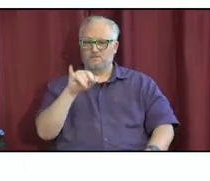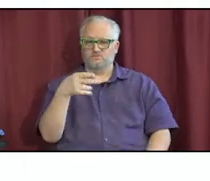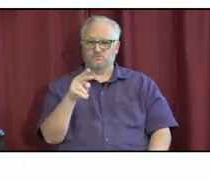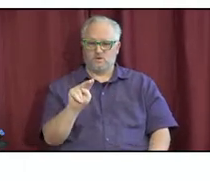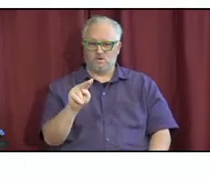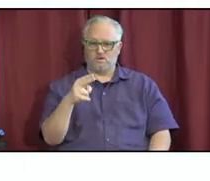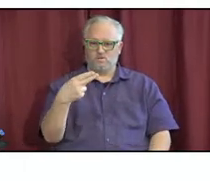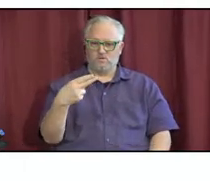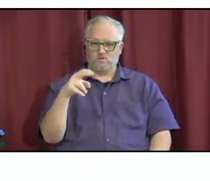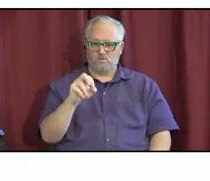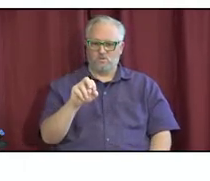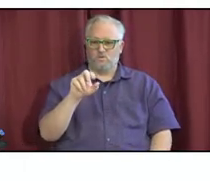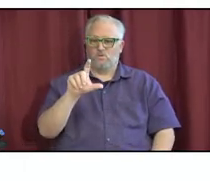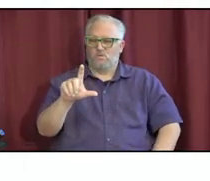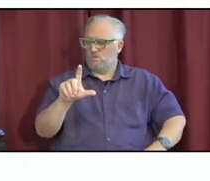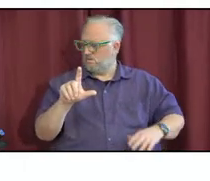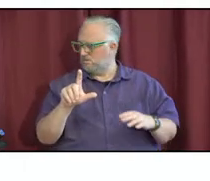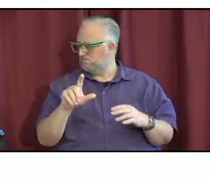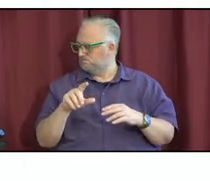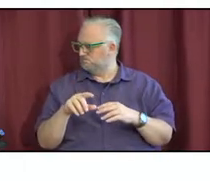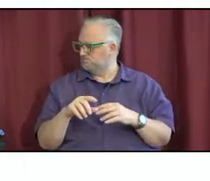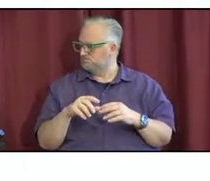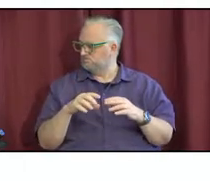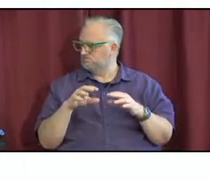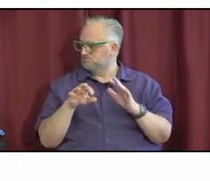John Hole,